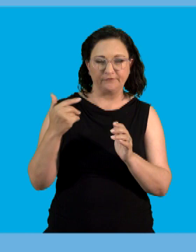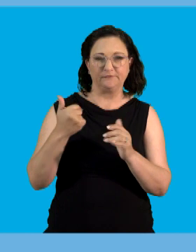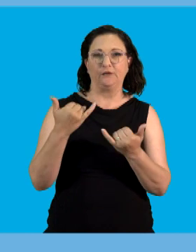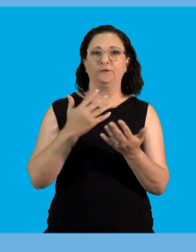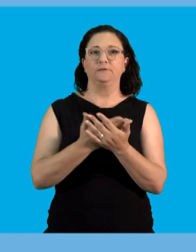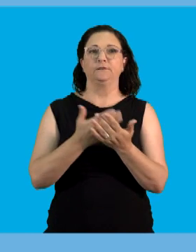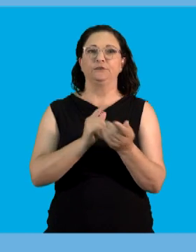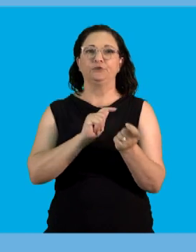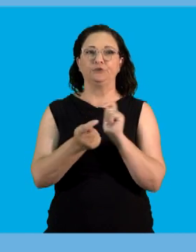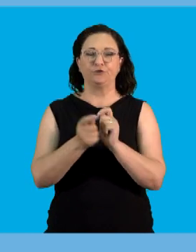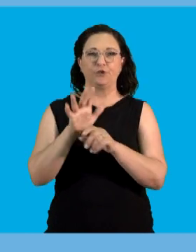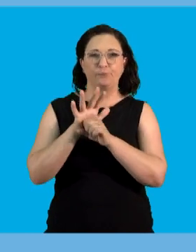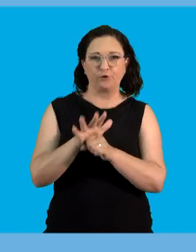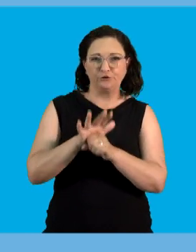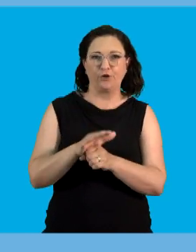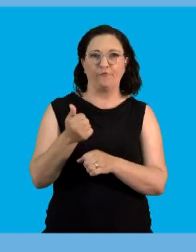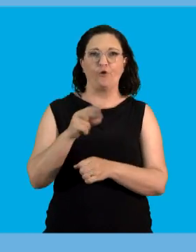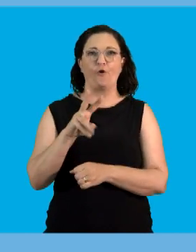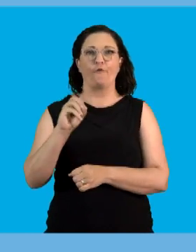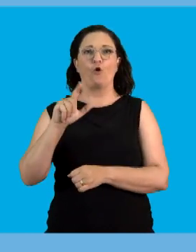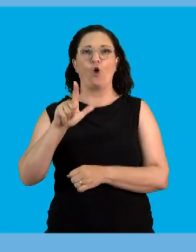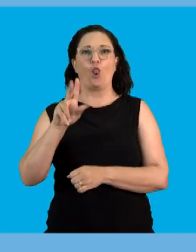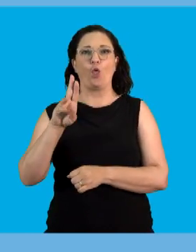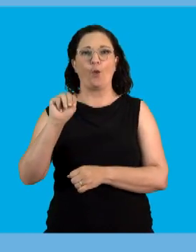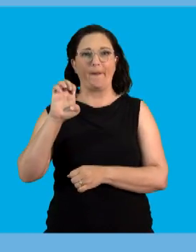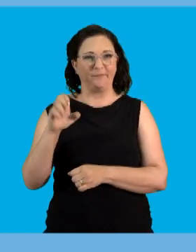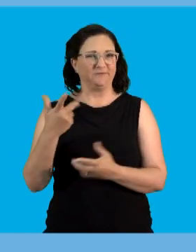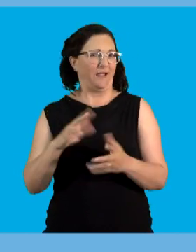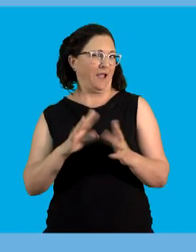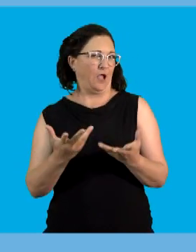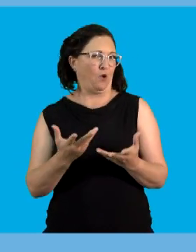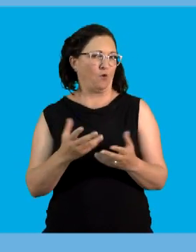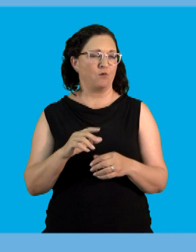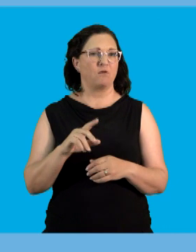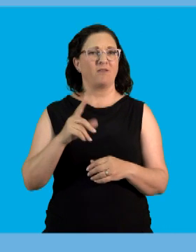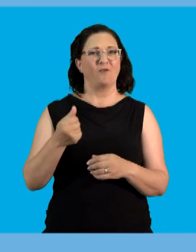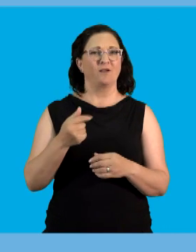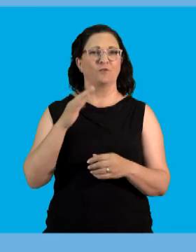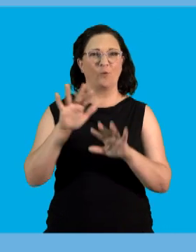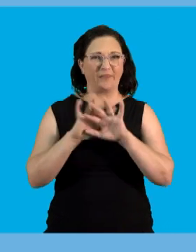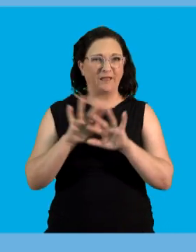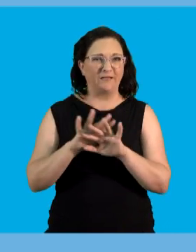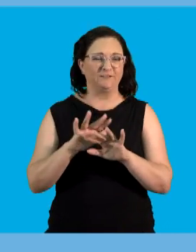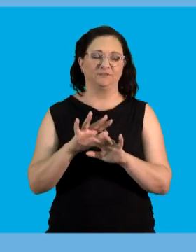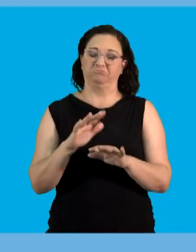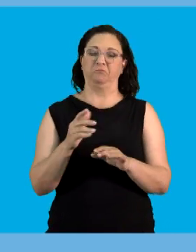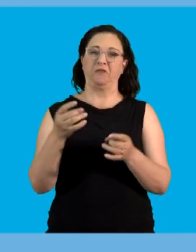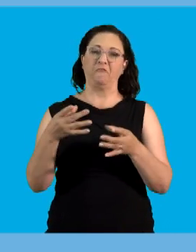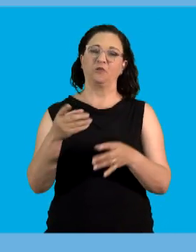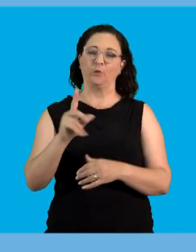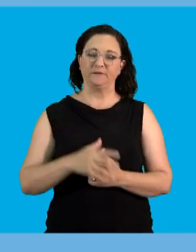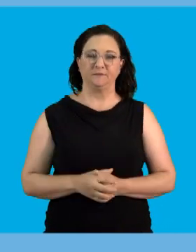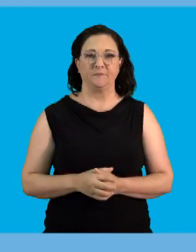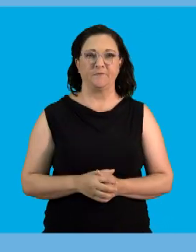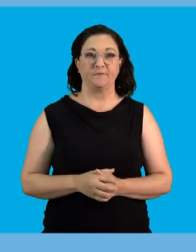effect of changing volume of a gas on pressure of a gas. So what is the effect of changing the volume have on the pressure of the